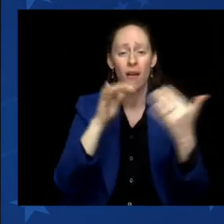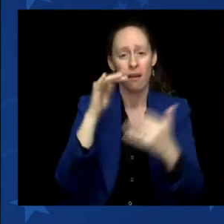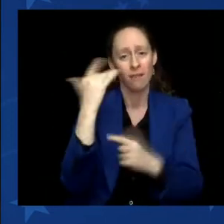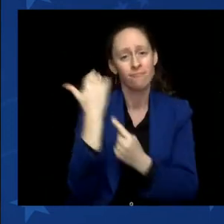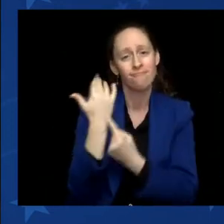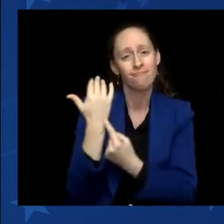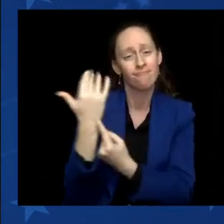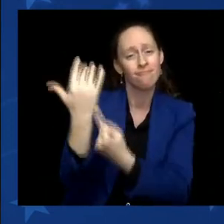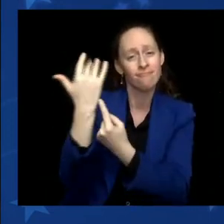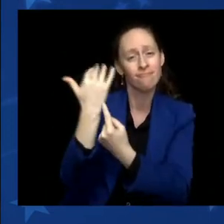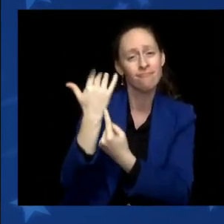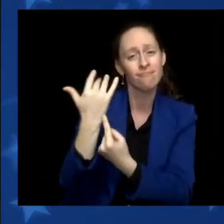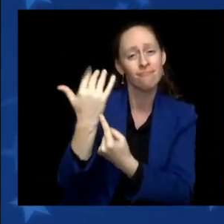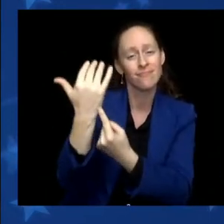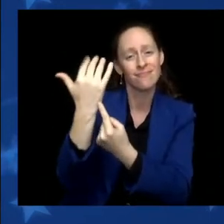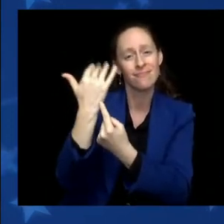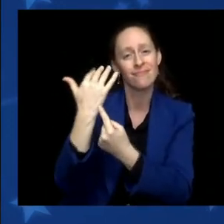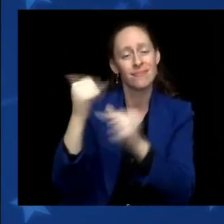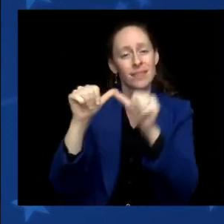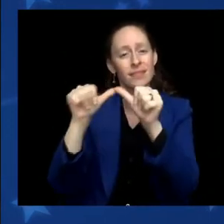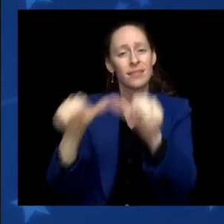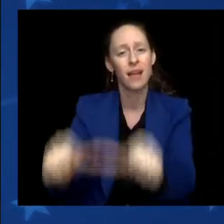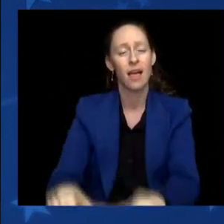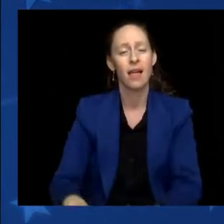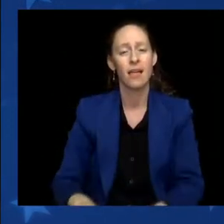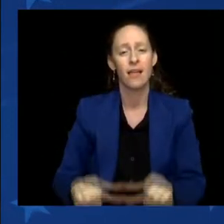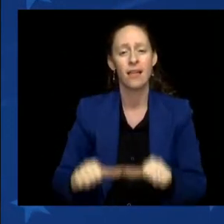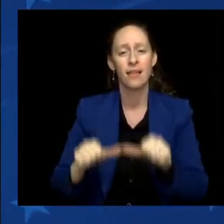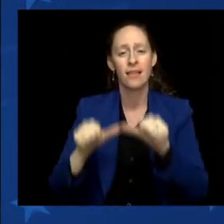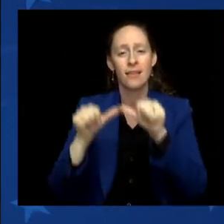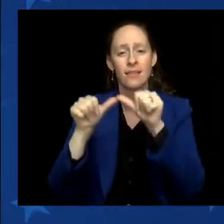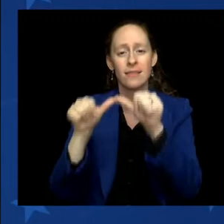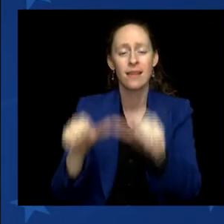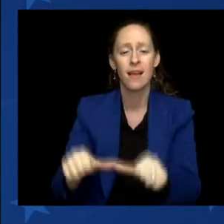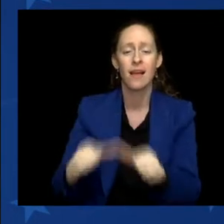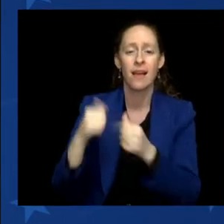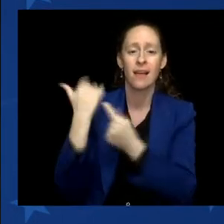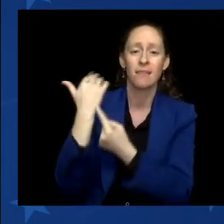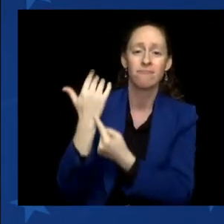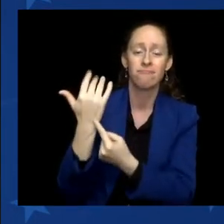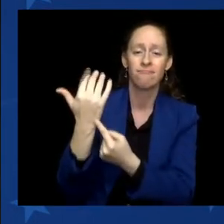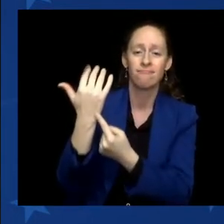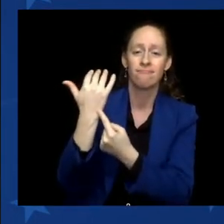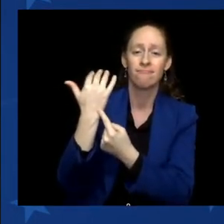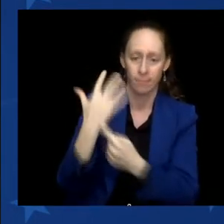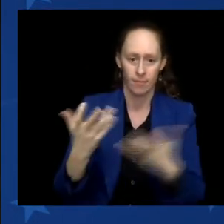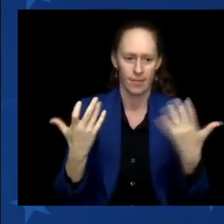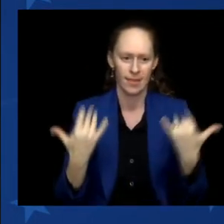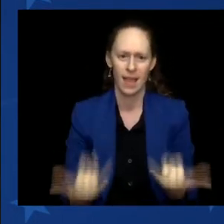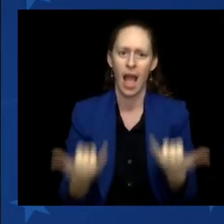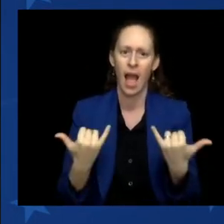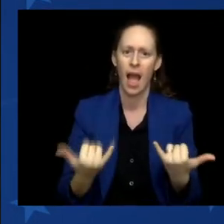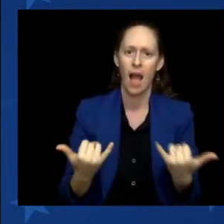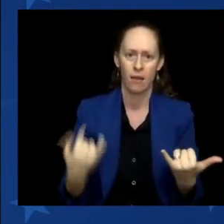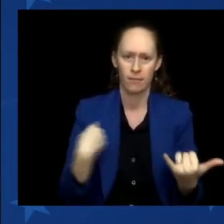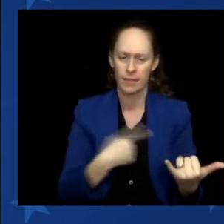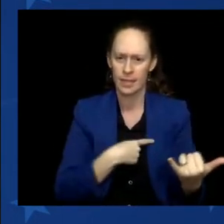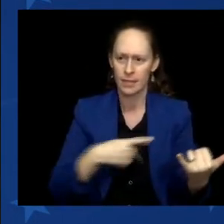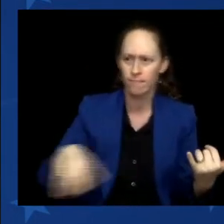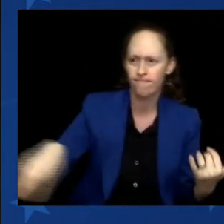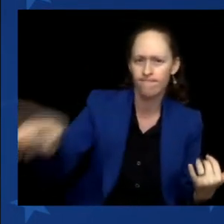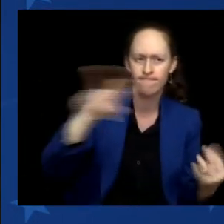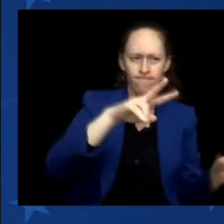more prosperous, free, and just. That is the work of my presidency, a